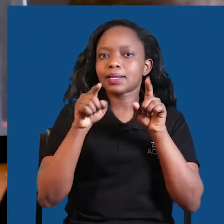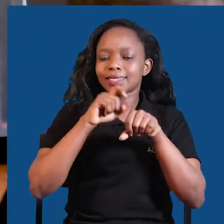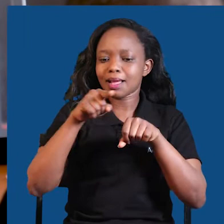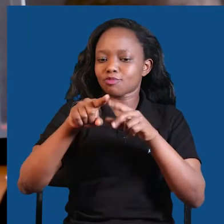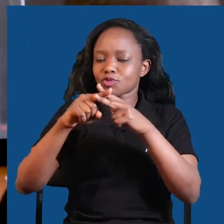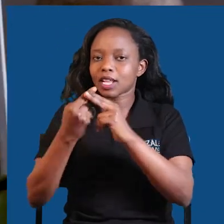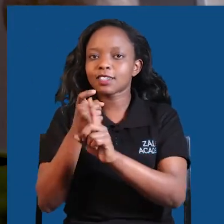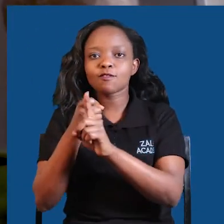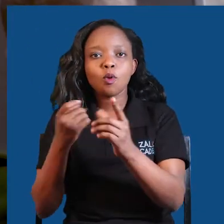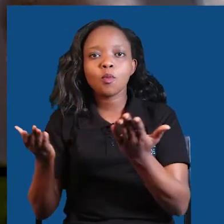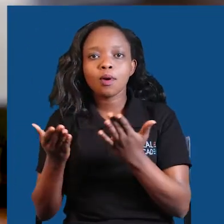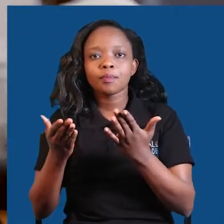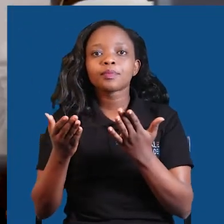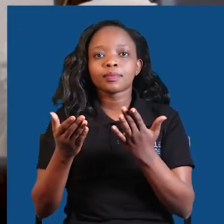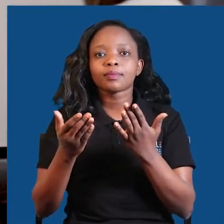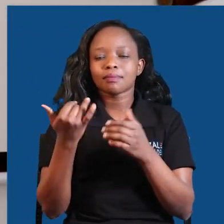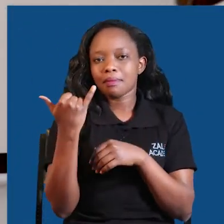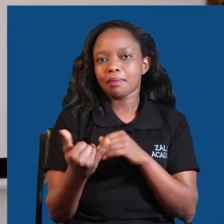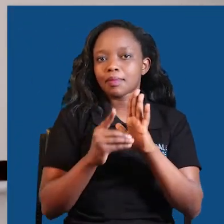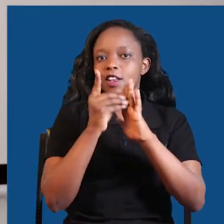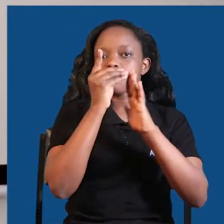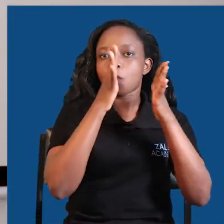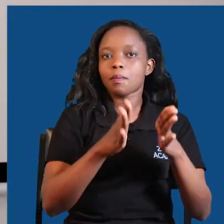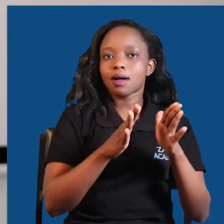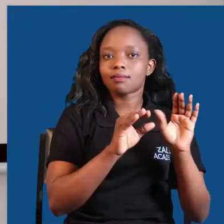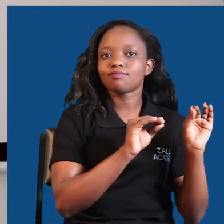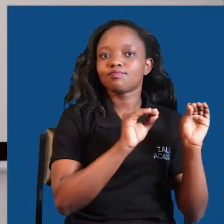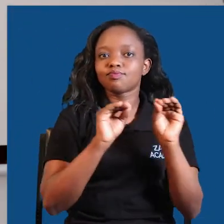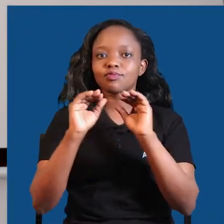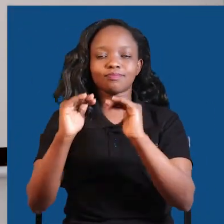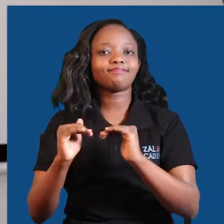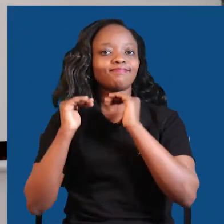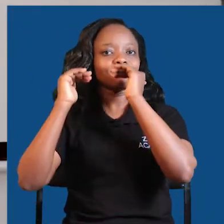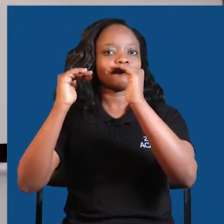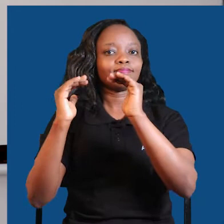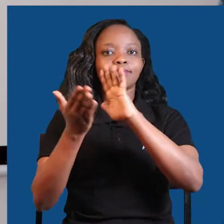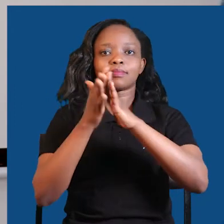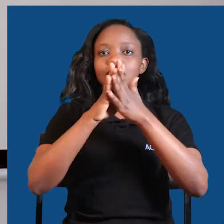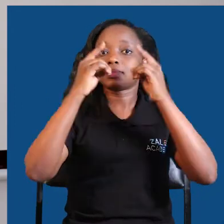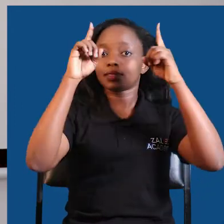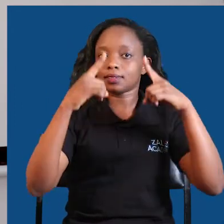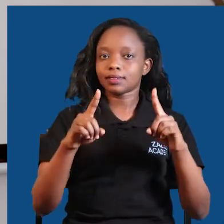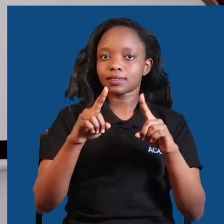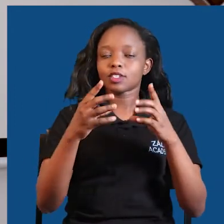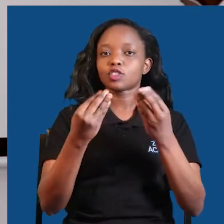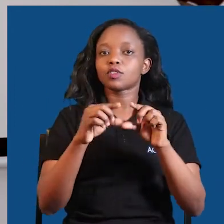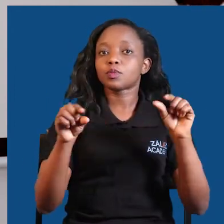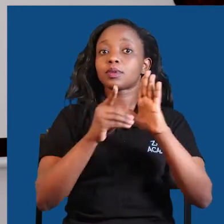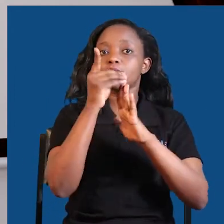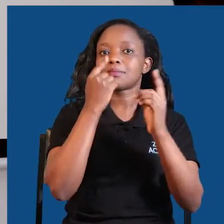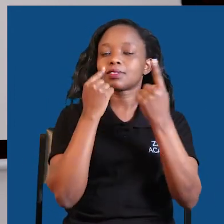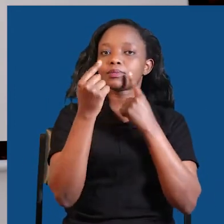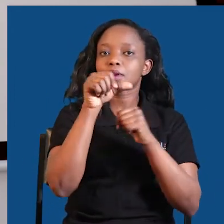But as you start your journey from maybe a junior developer and move on to furthering your success, in